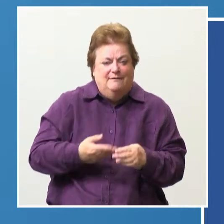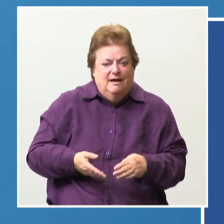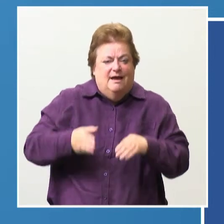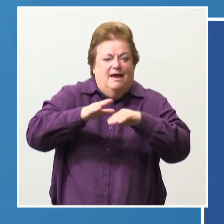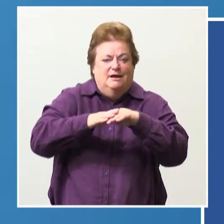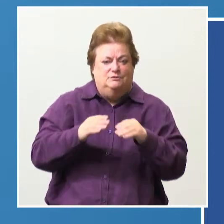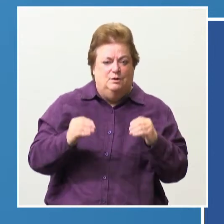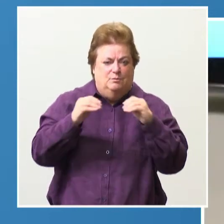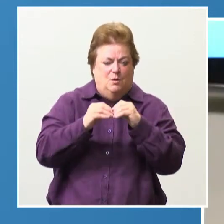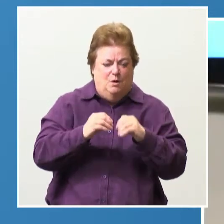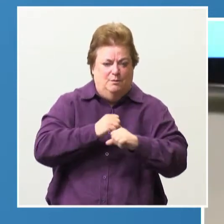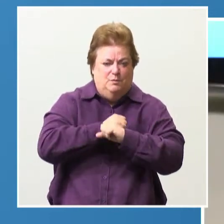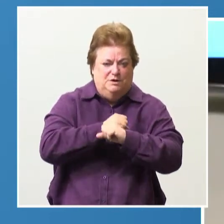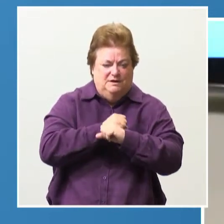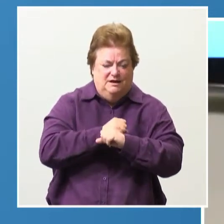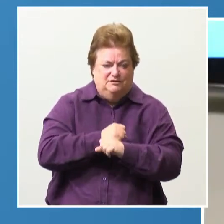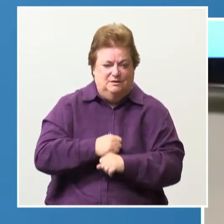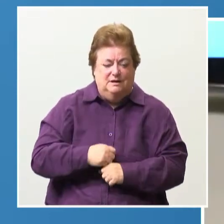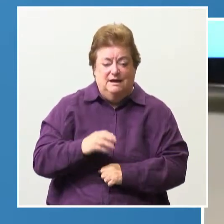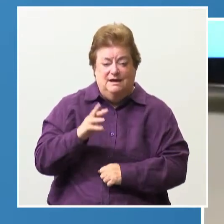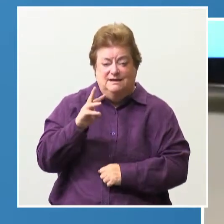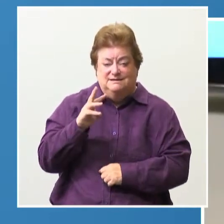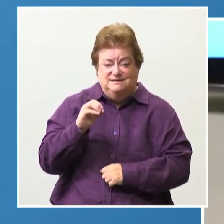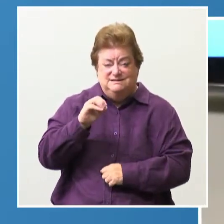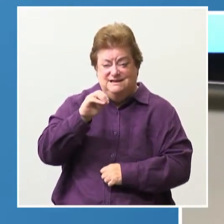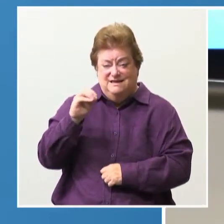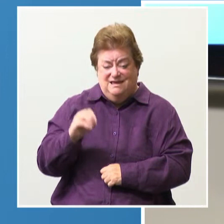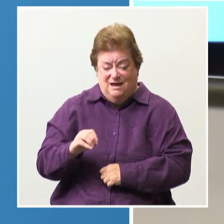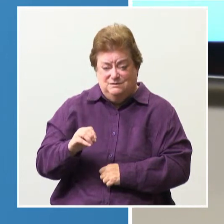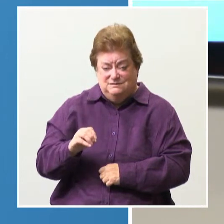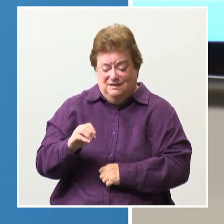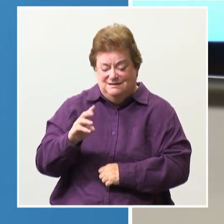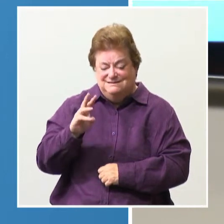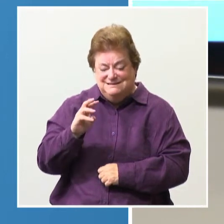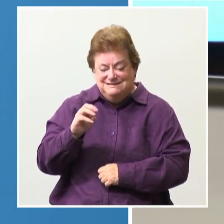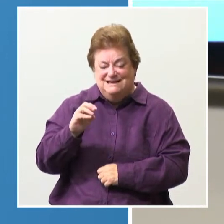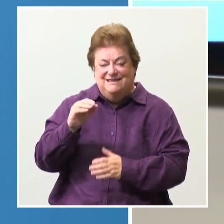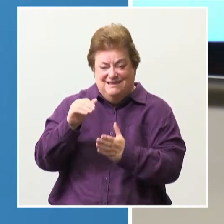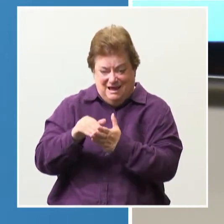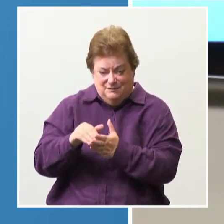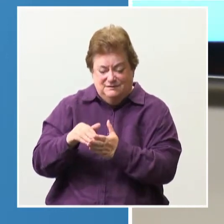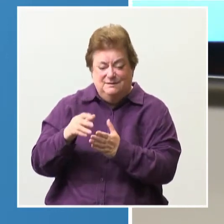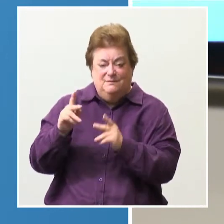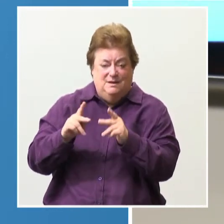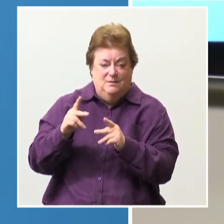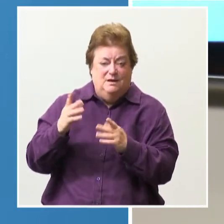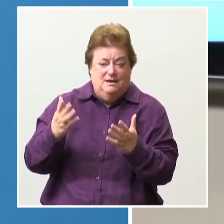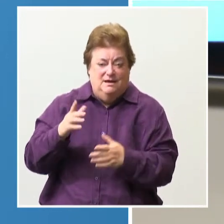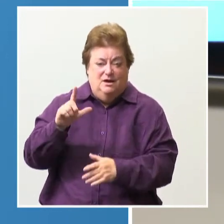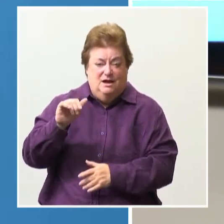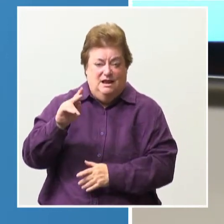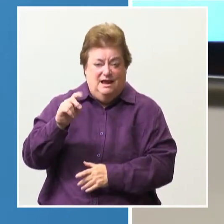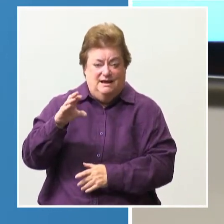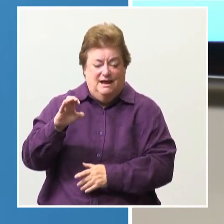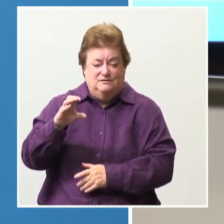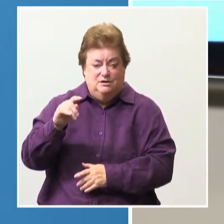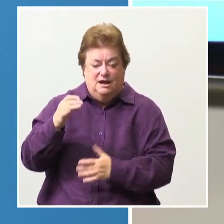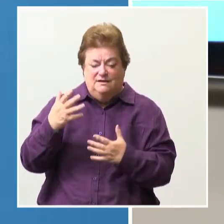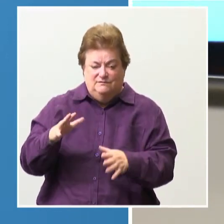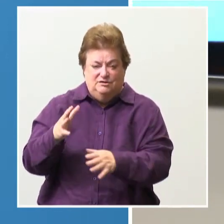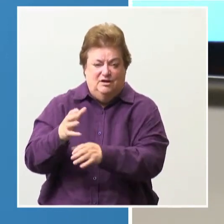protection. Close to 60,000 Lancaster County residents have received a booster dose or a third